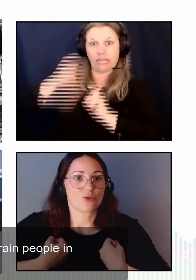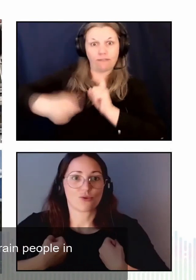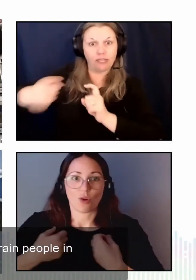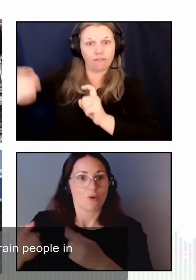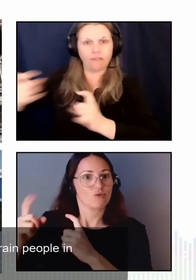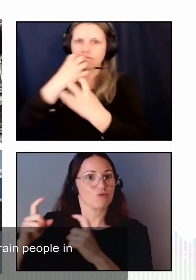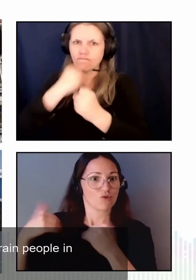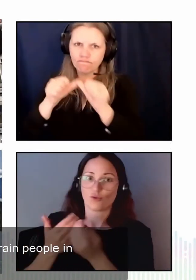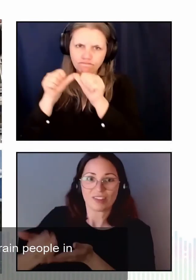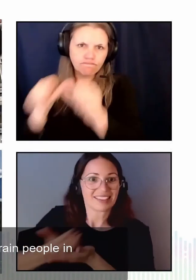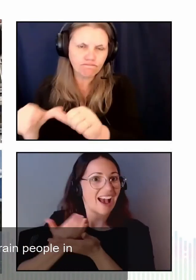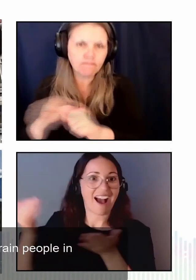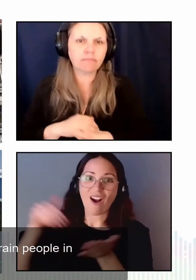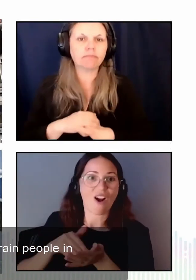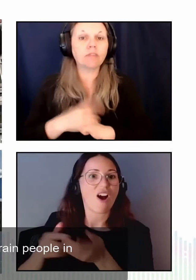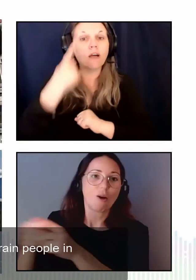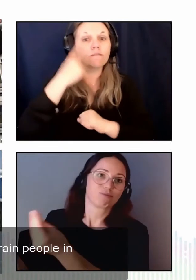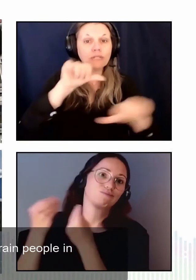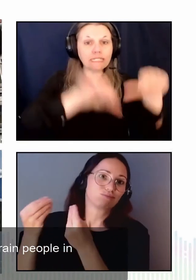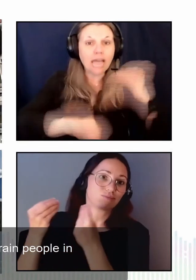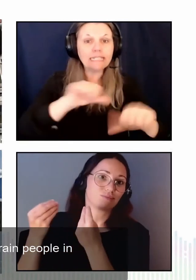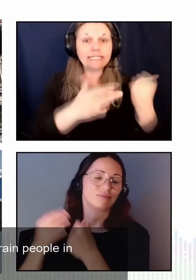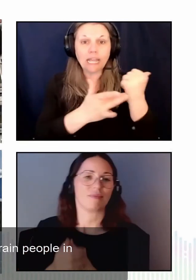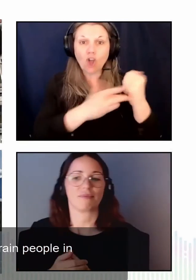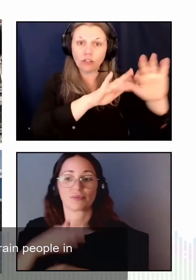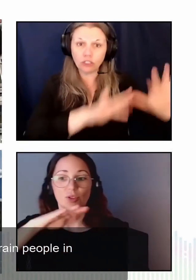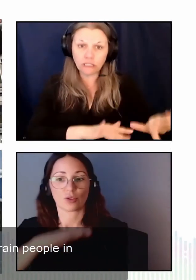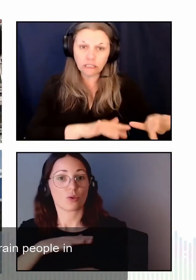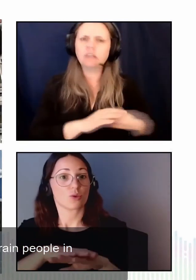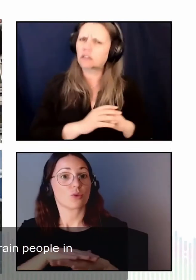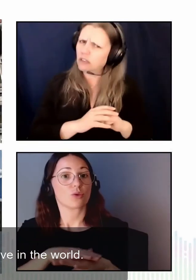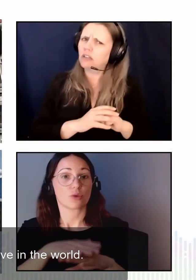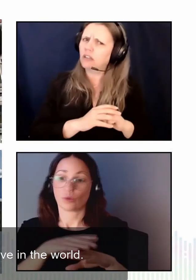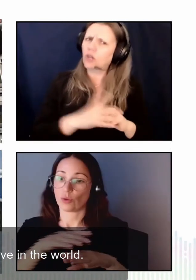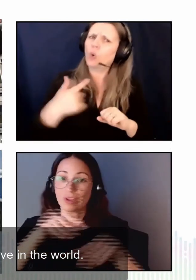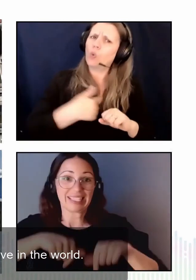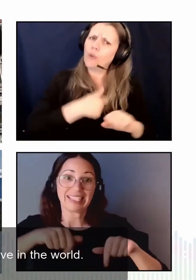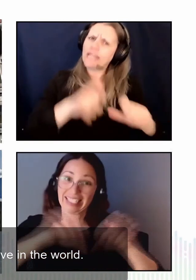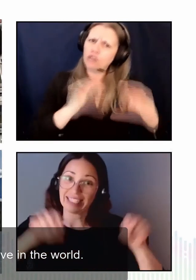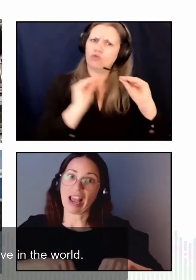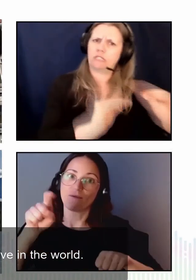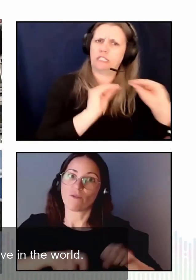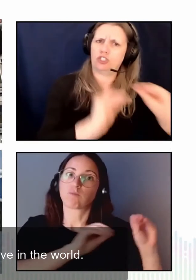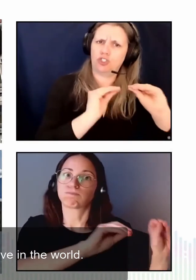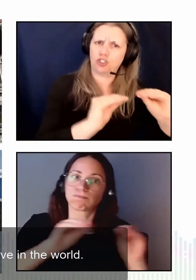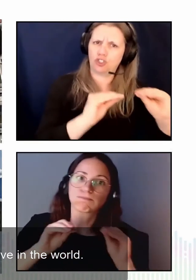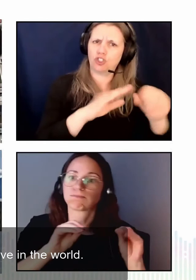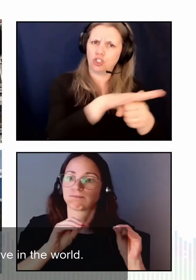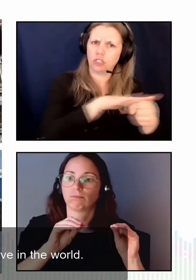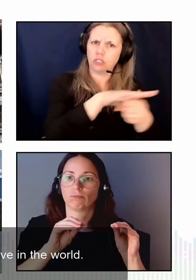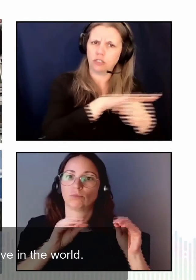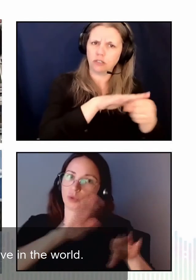as STEM is concerned, we need to train people in those disciplines because it makes